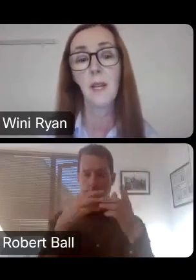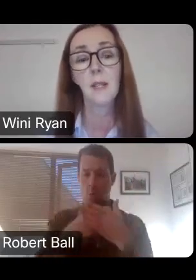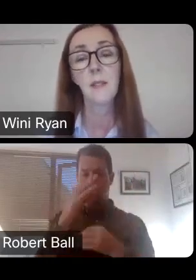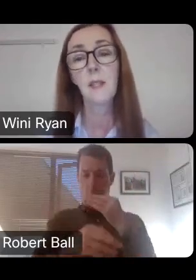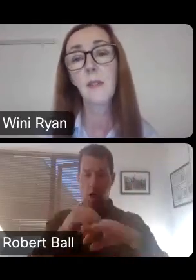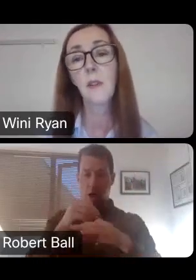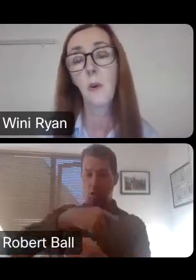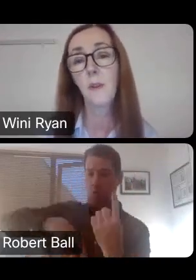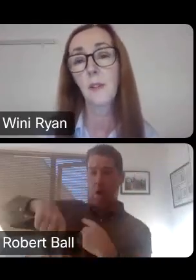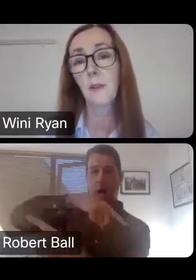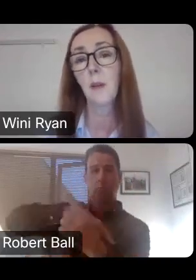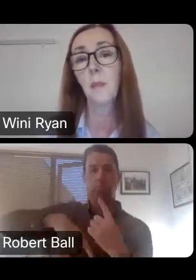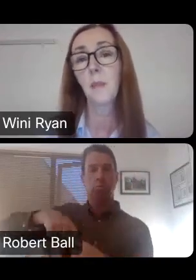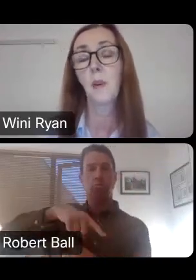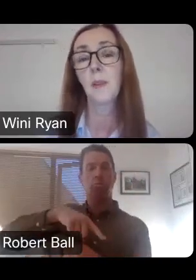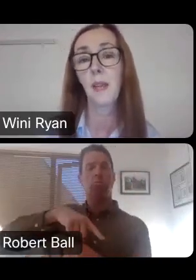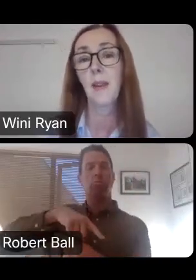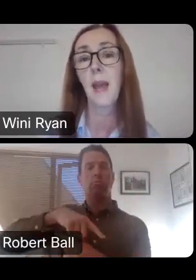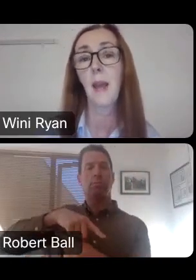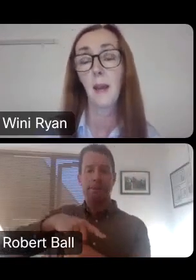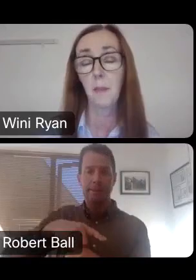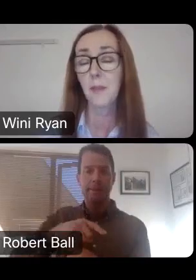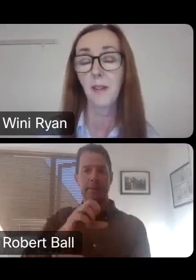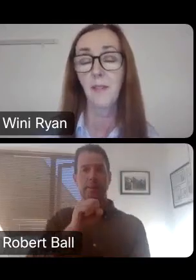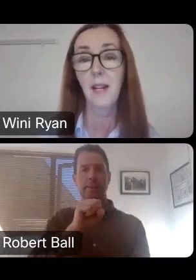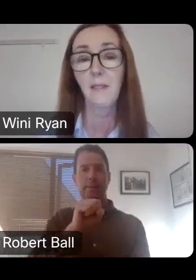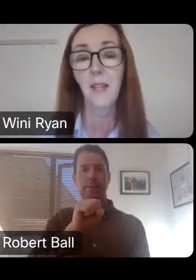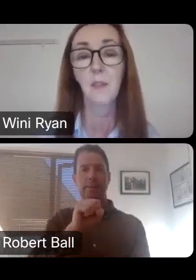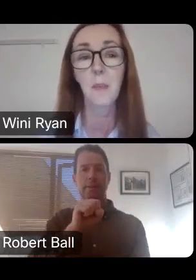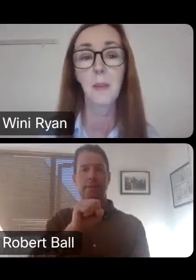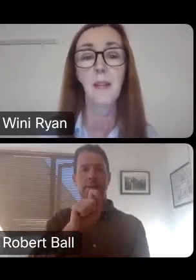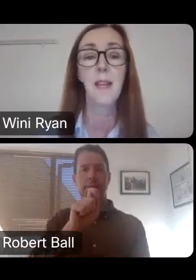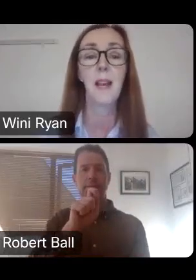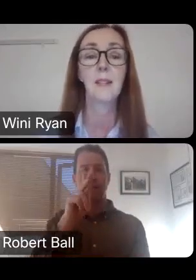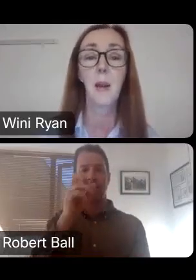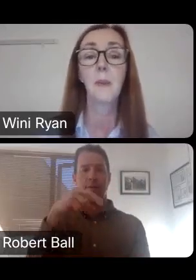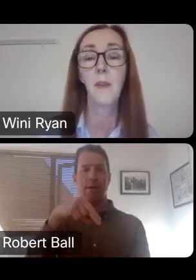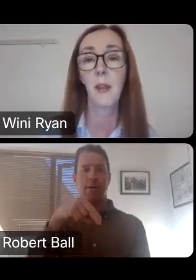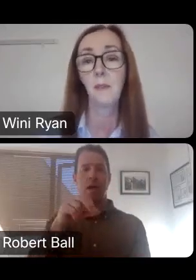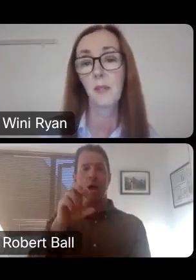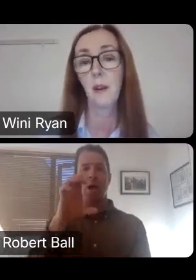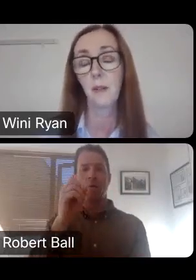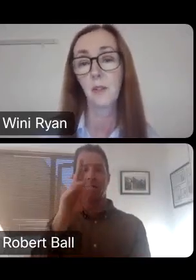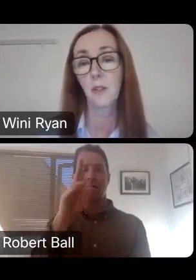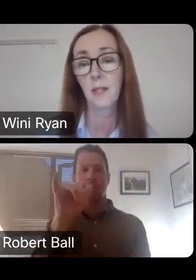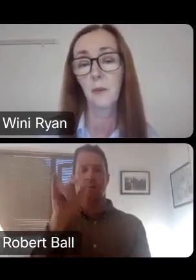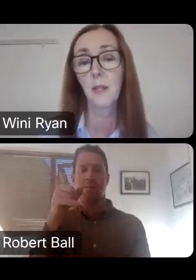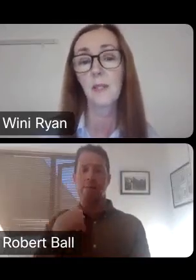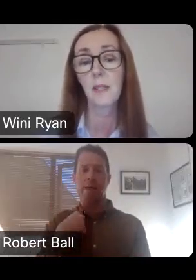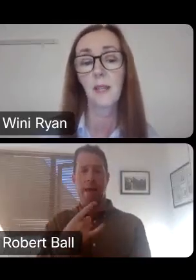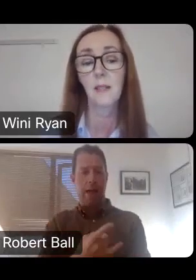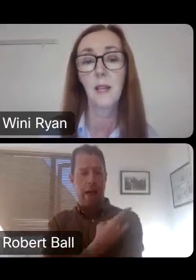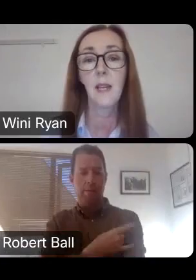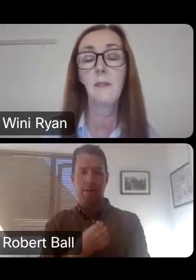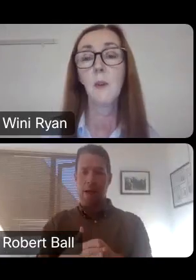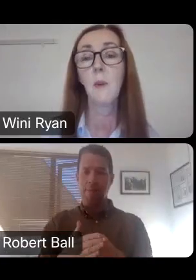you. Stephen Covey has written a book called The 7 Habits of Highly Effective People, and habit 5 is here on screen. And what he's